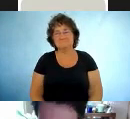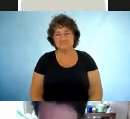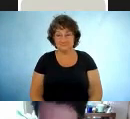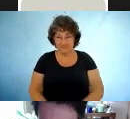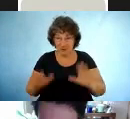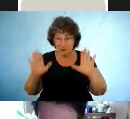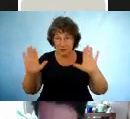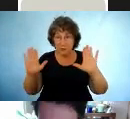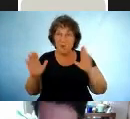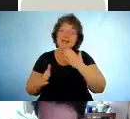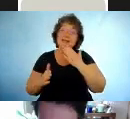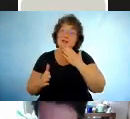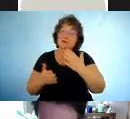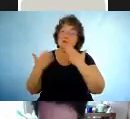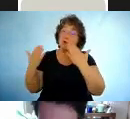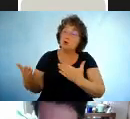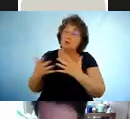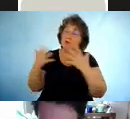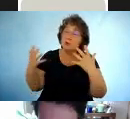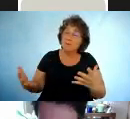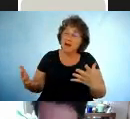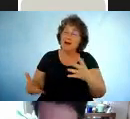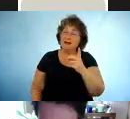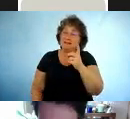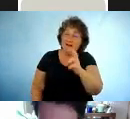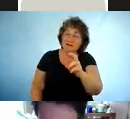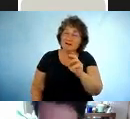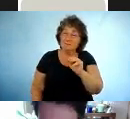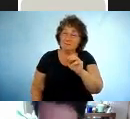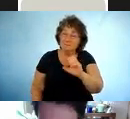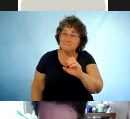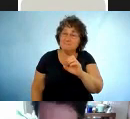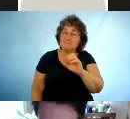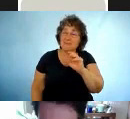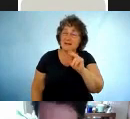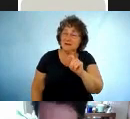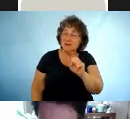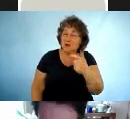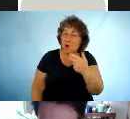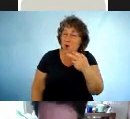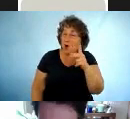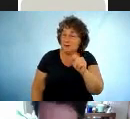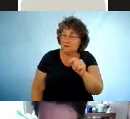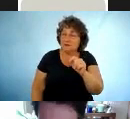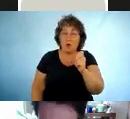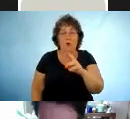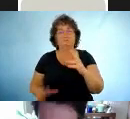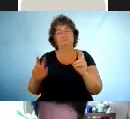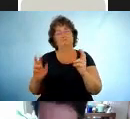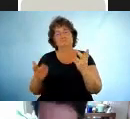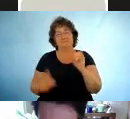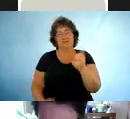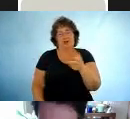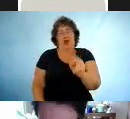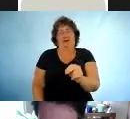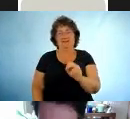Great. Thank you so much, Dr. Mcnaught or John. That was excellent. A wonderful overview. And I